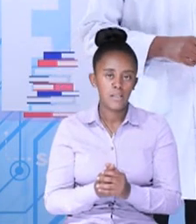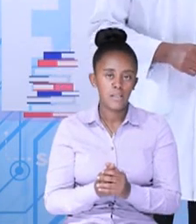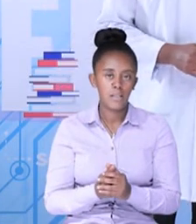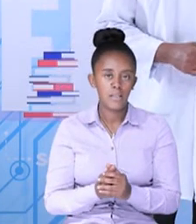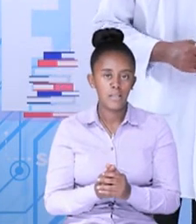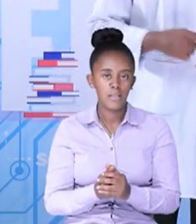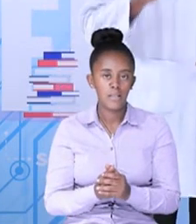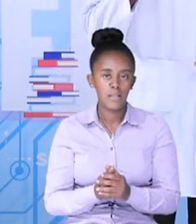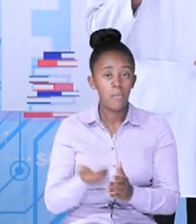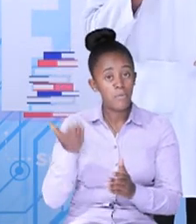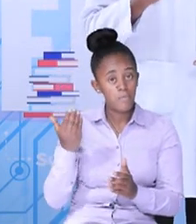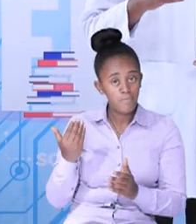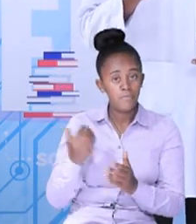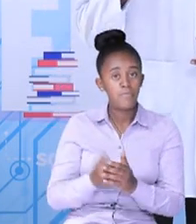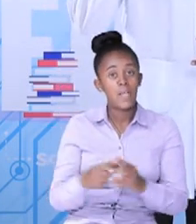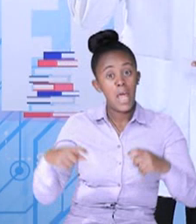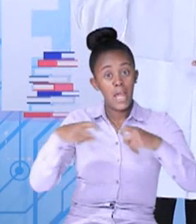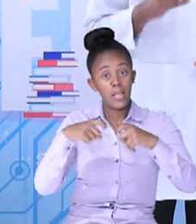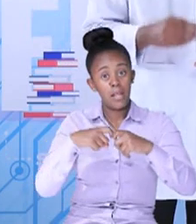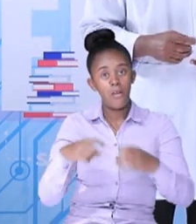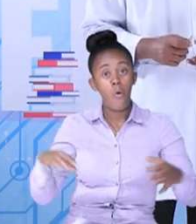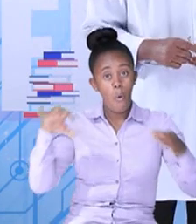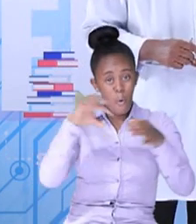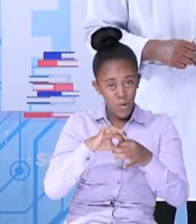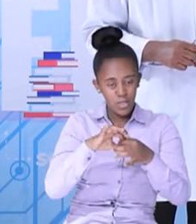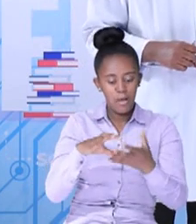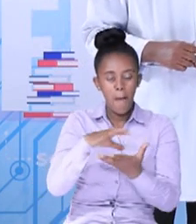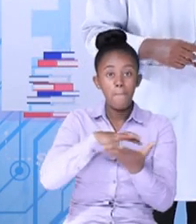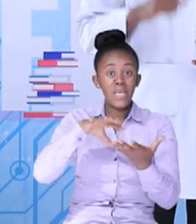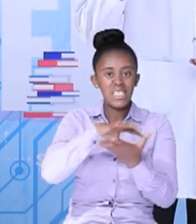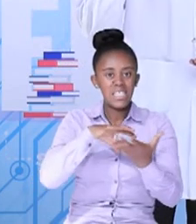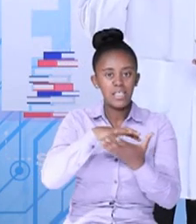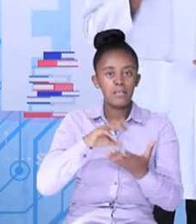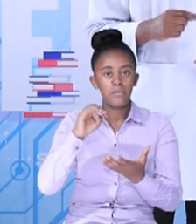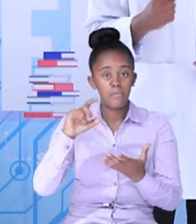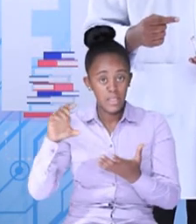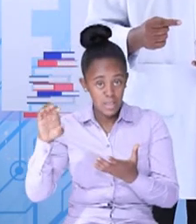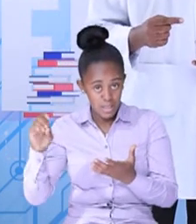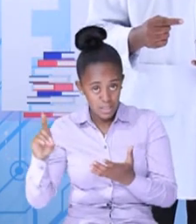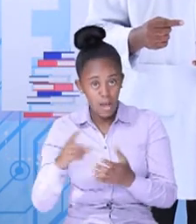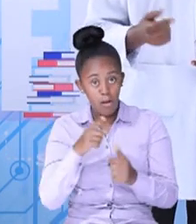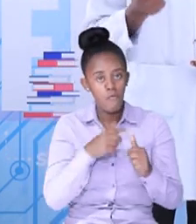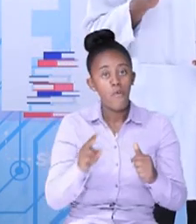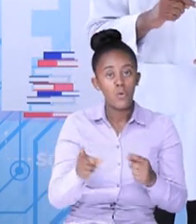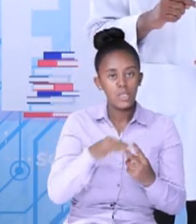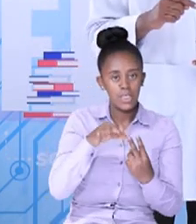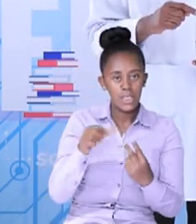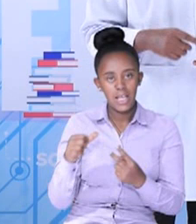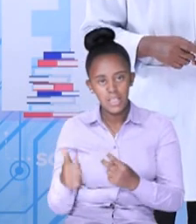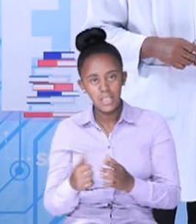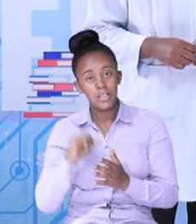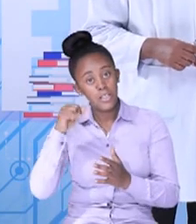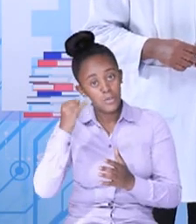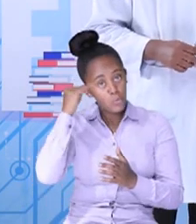Previously we have said that we have electrical components which use a mixed field. One is velocity selector, and the other is